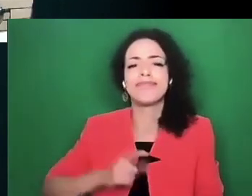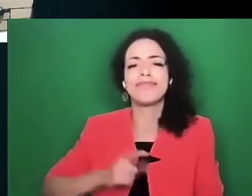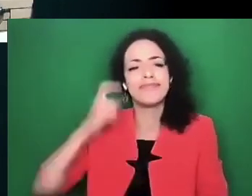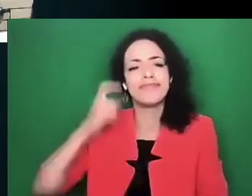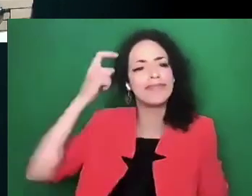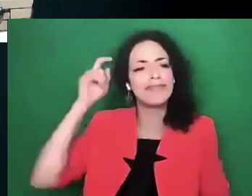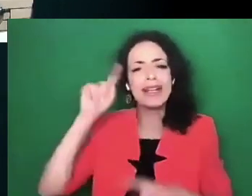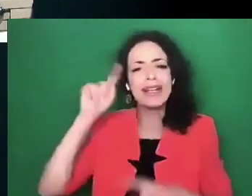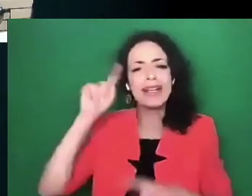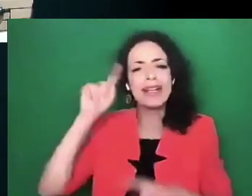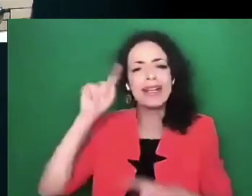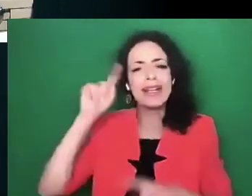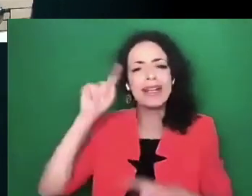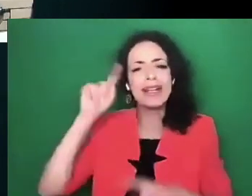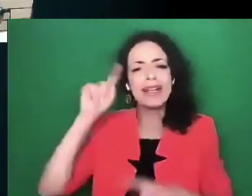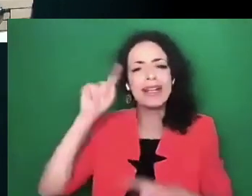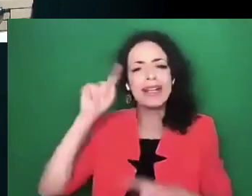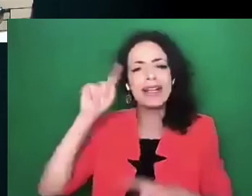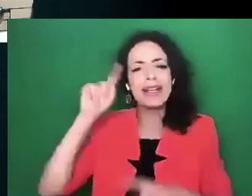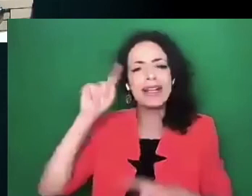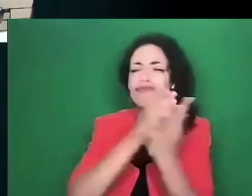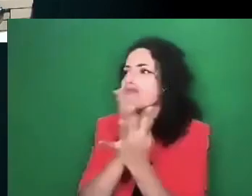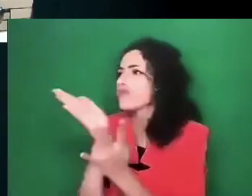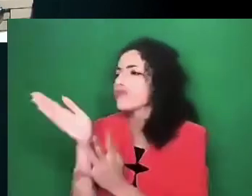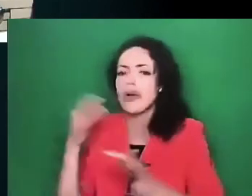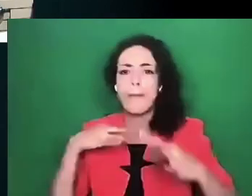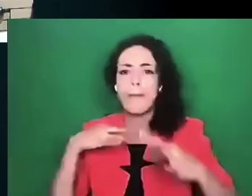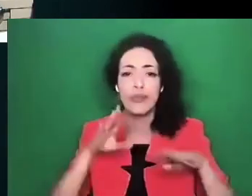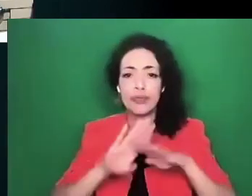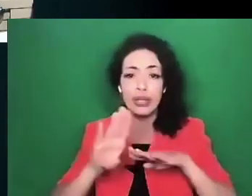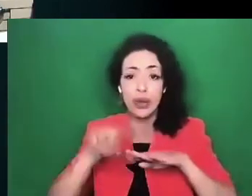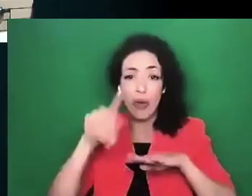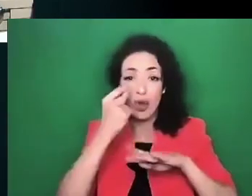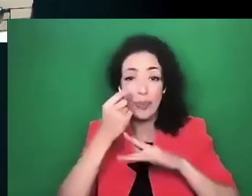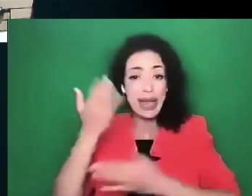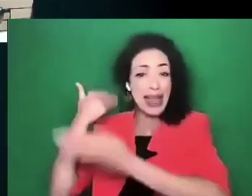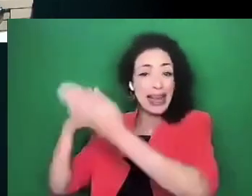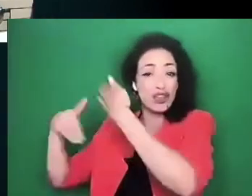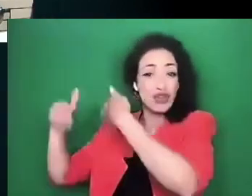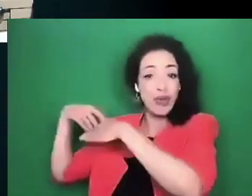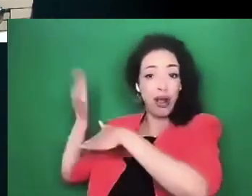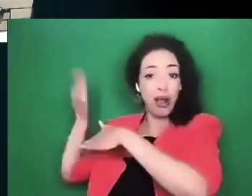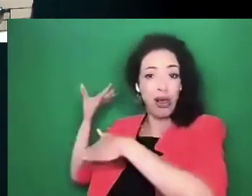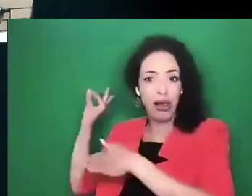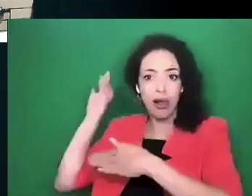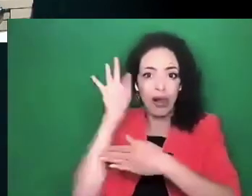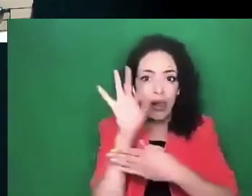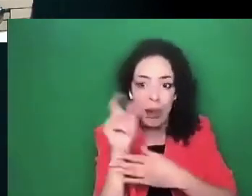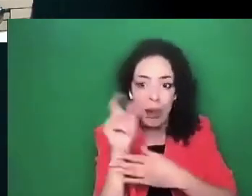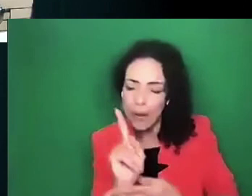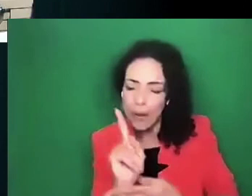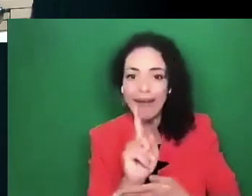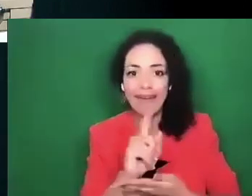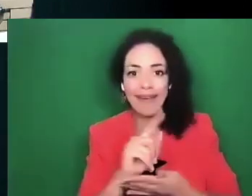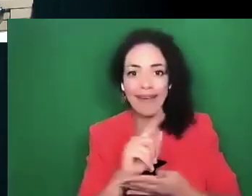possible, whether they're old revivals of things that used to exist or new genres that we're yet concocting in this world of ours